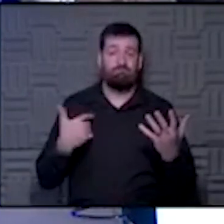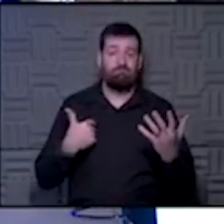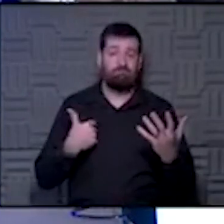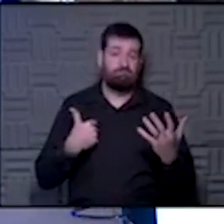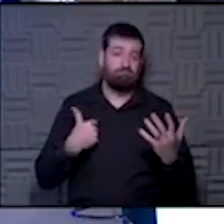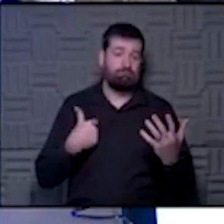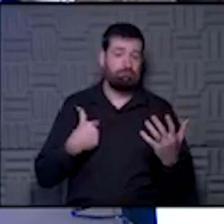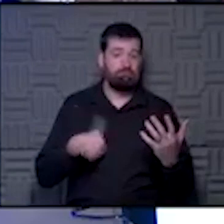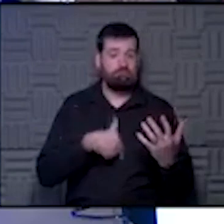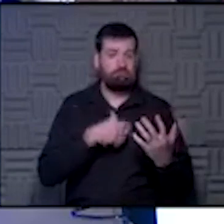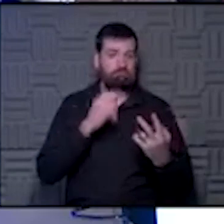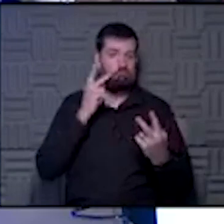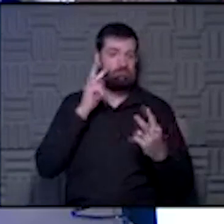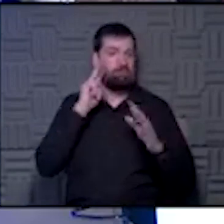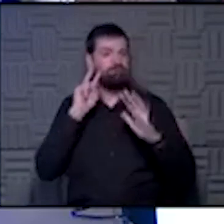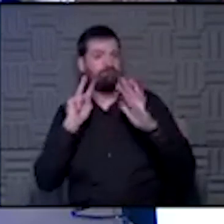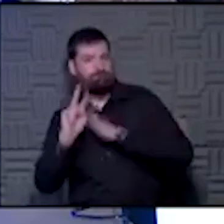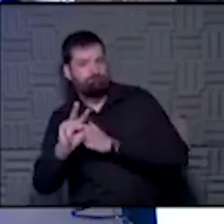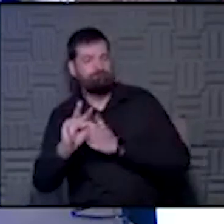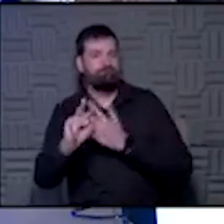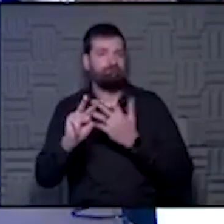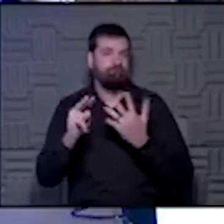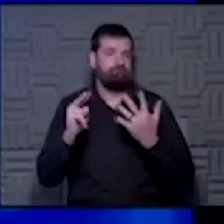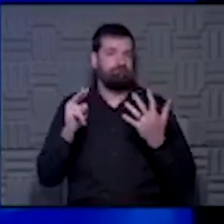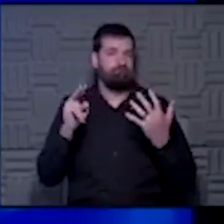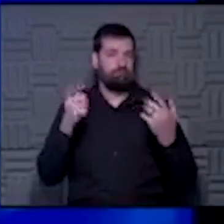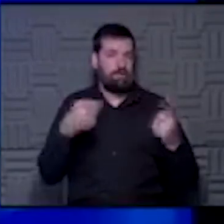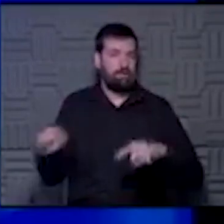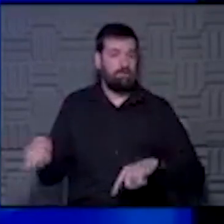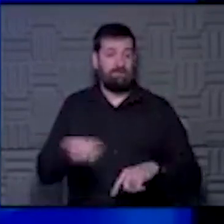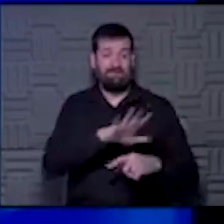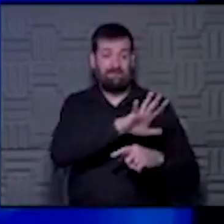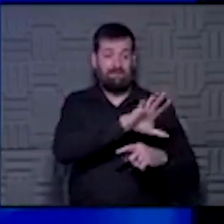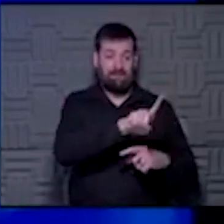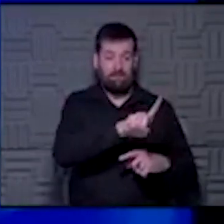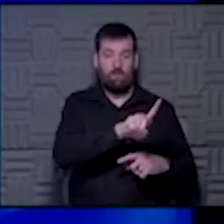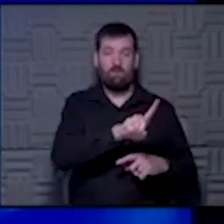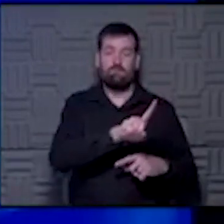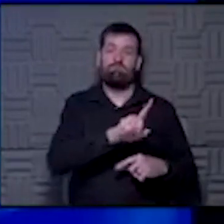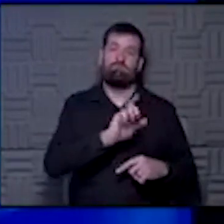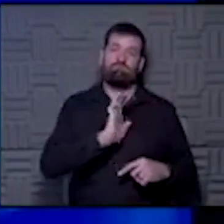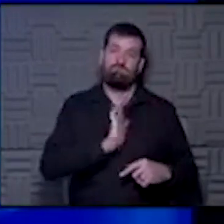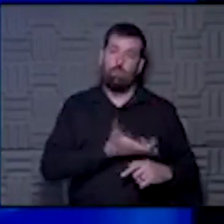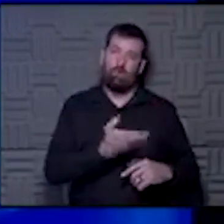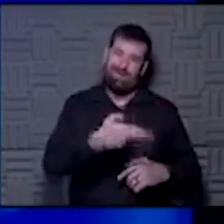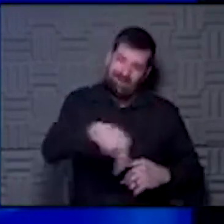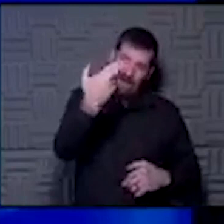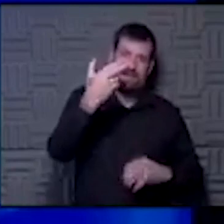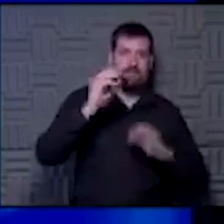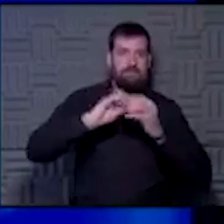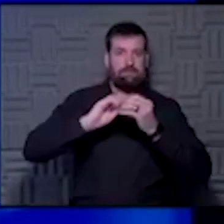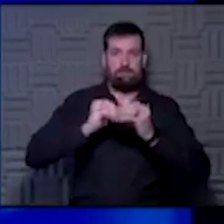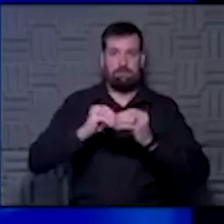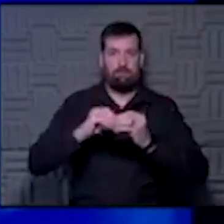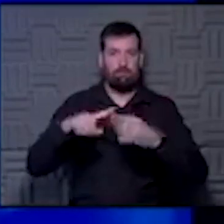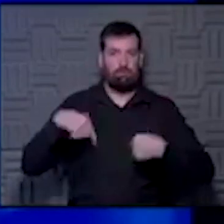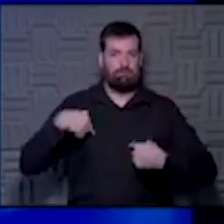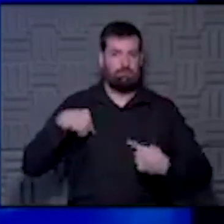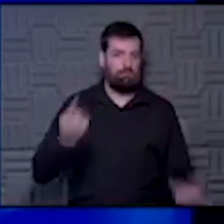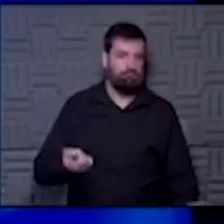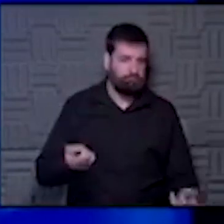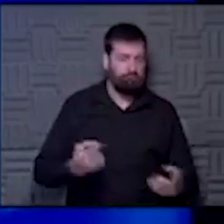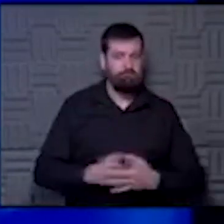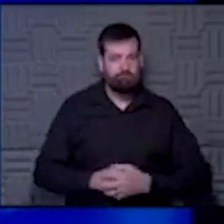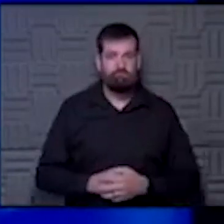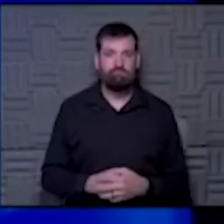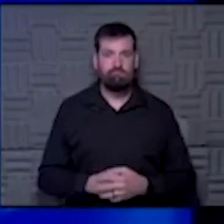saw likely to happen this week. Yeah. I think that 51 is definitely our highest number of acute inpatients here at any